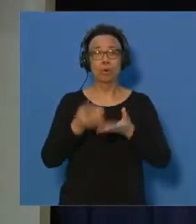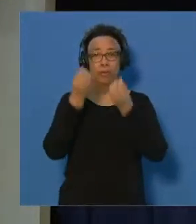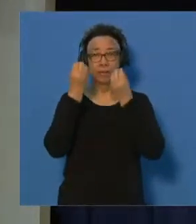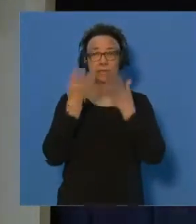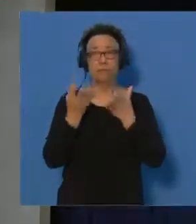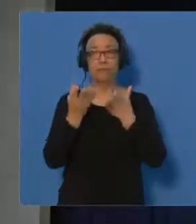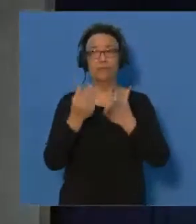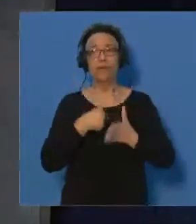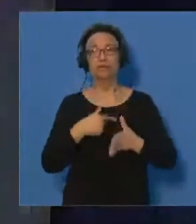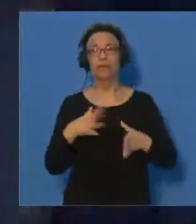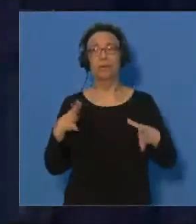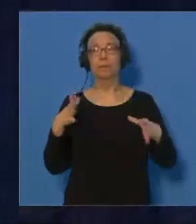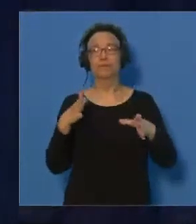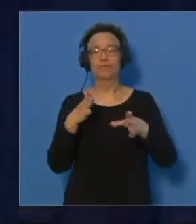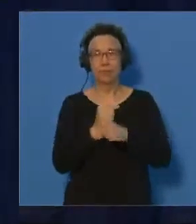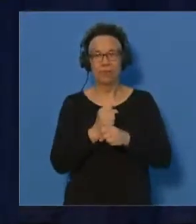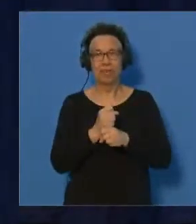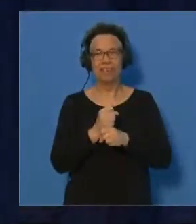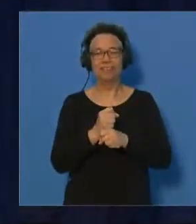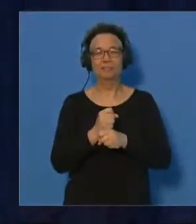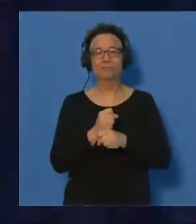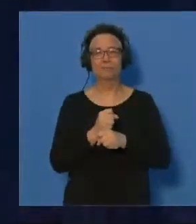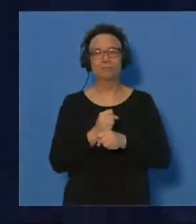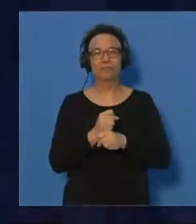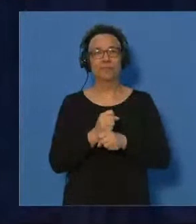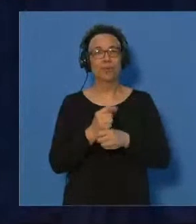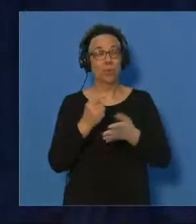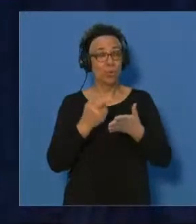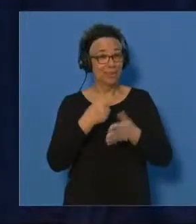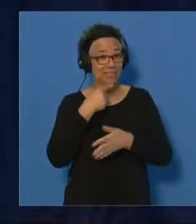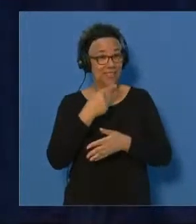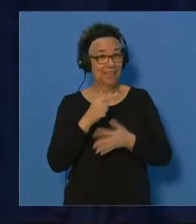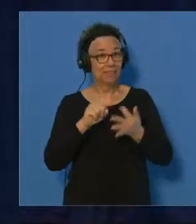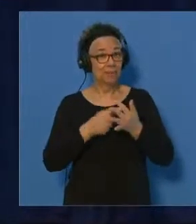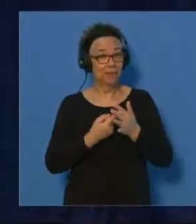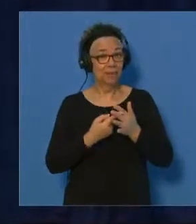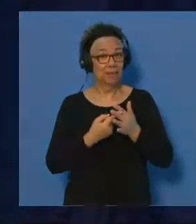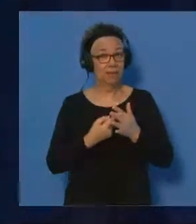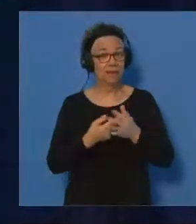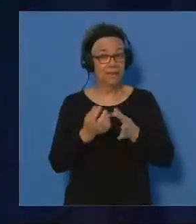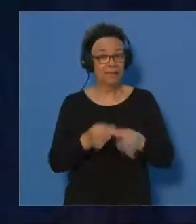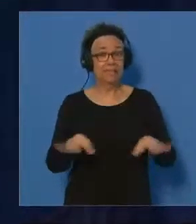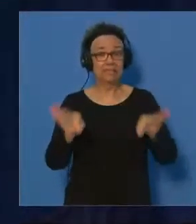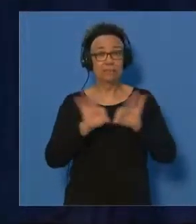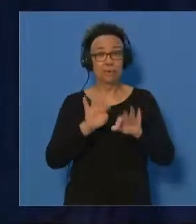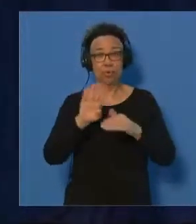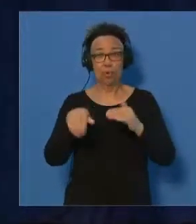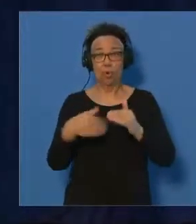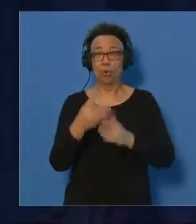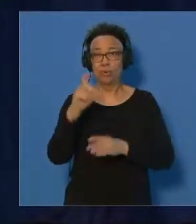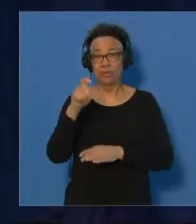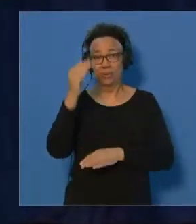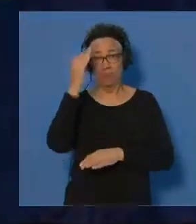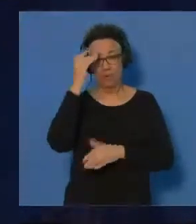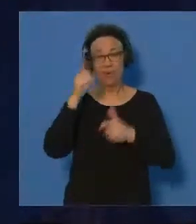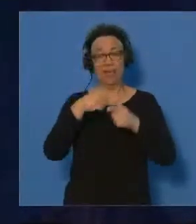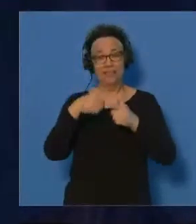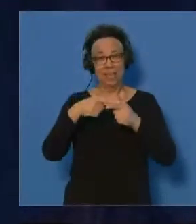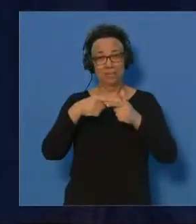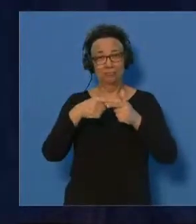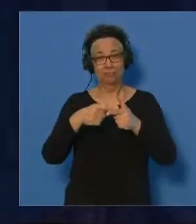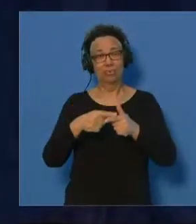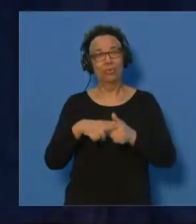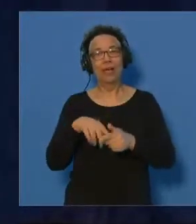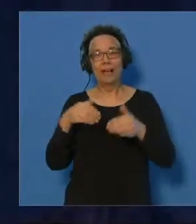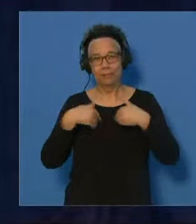going to briefly recap some of the stuff that I said at the beginning because it's important information that all persons need to know, and then we will move on to